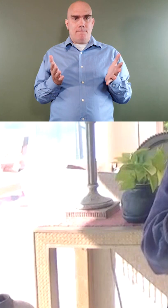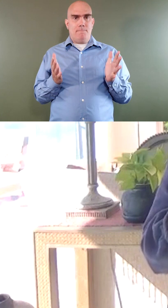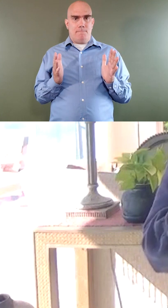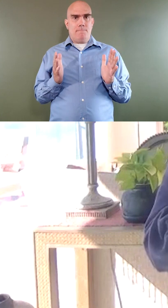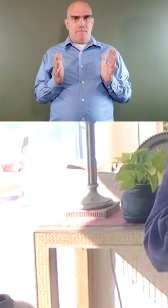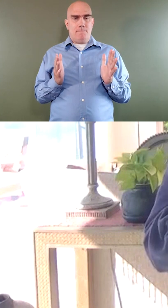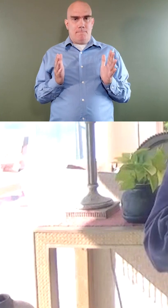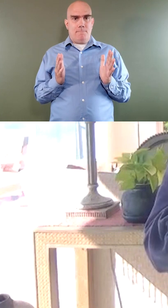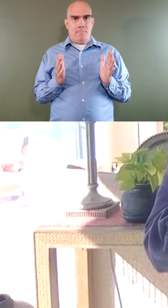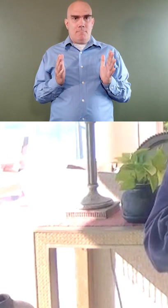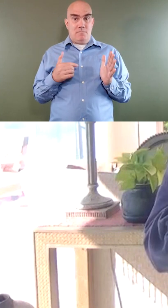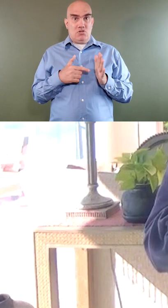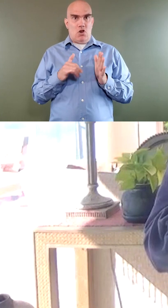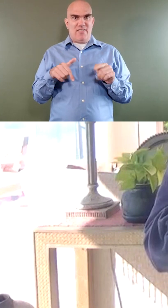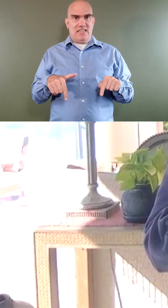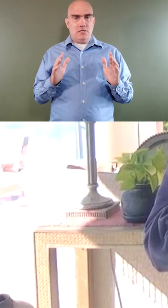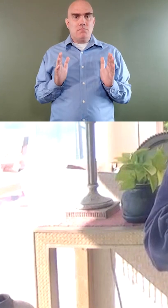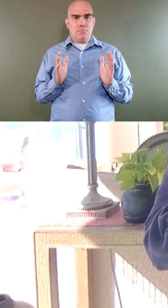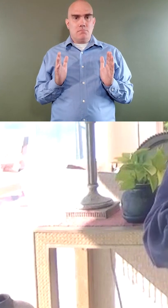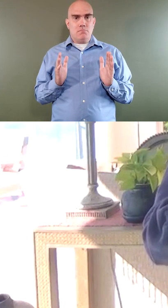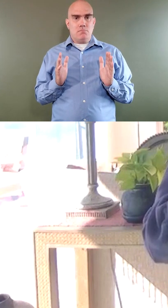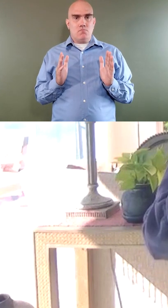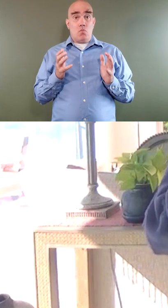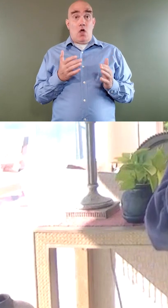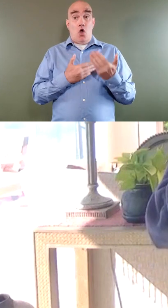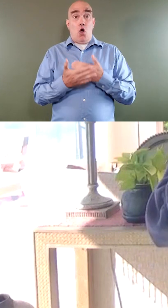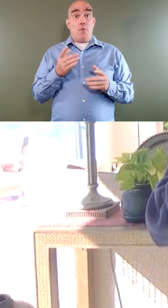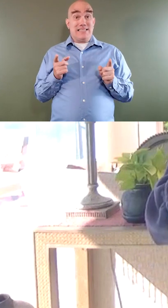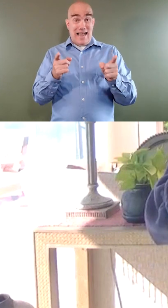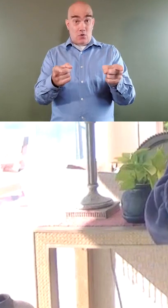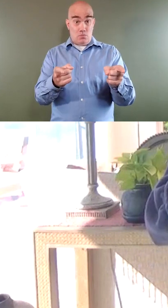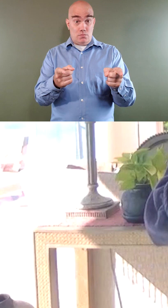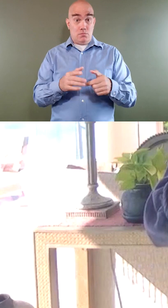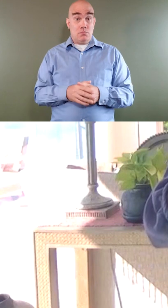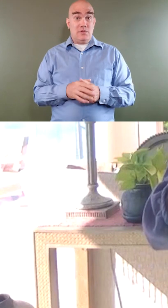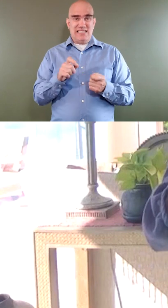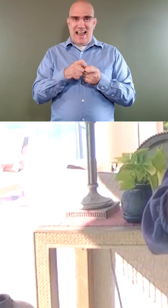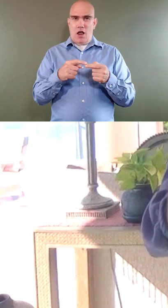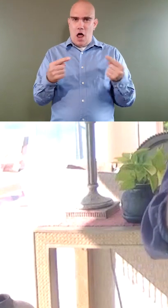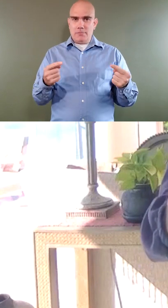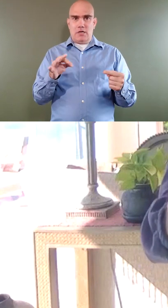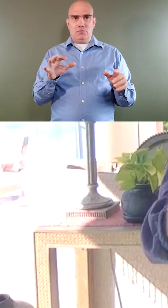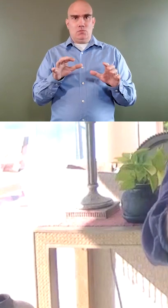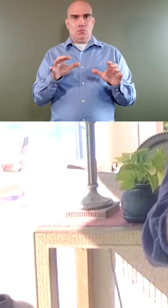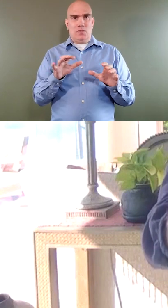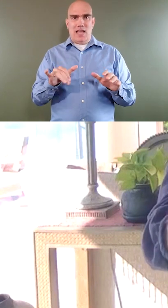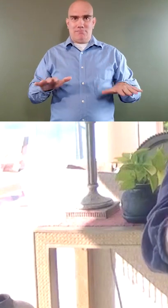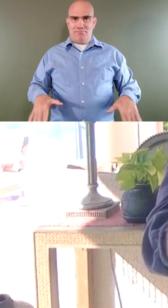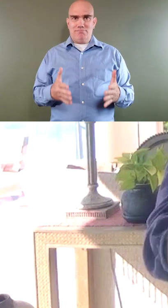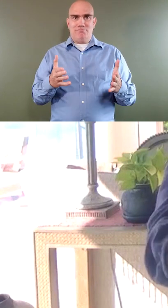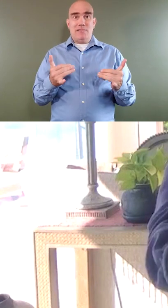And here we're here. Want to bring the arms out. It's exactly the opposite of the